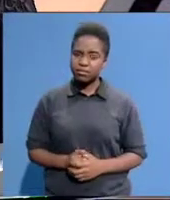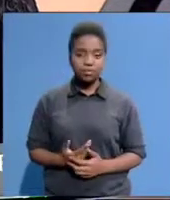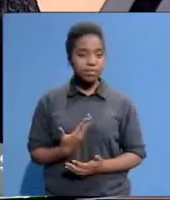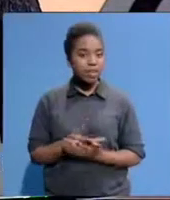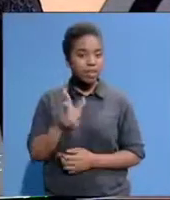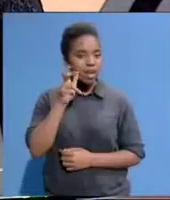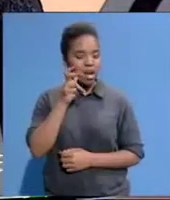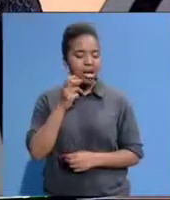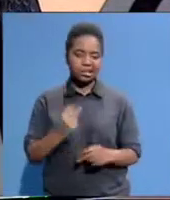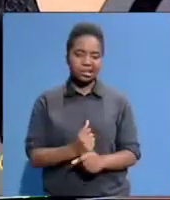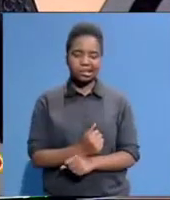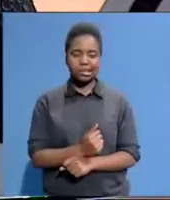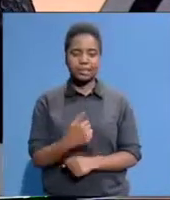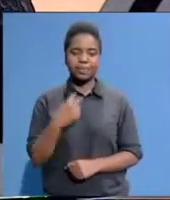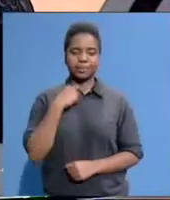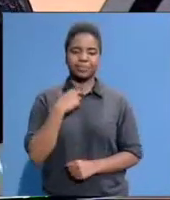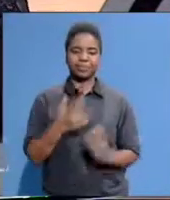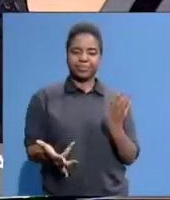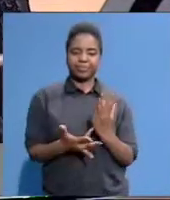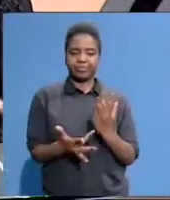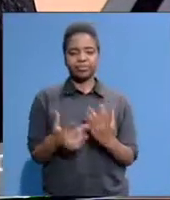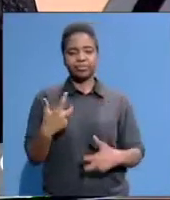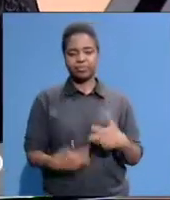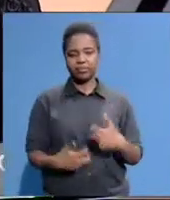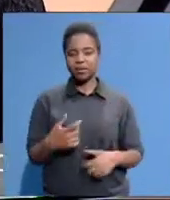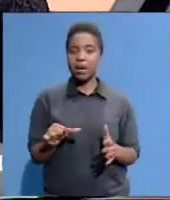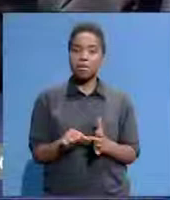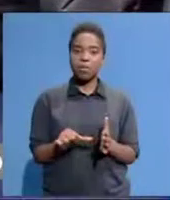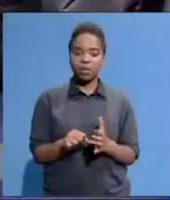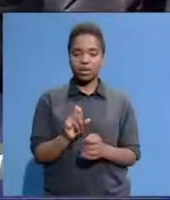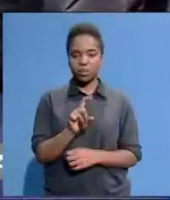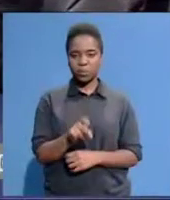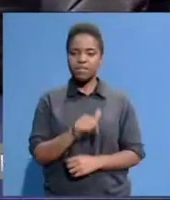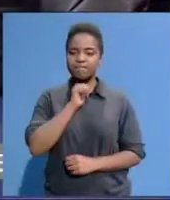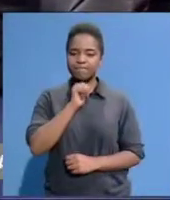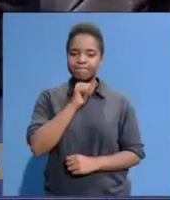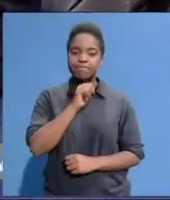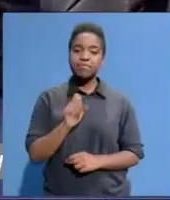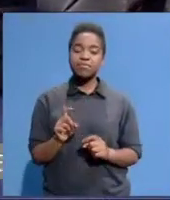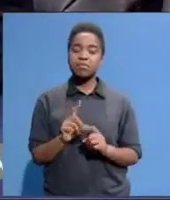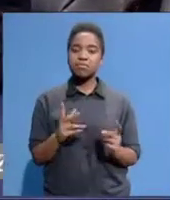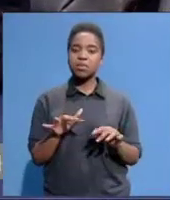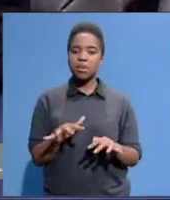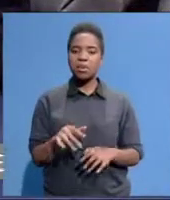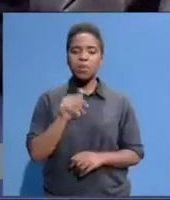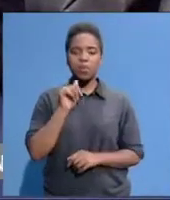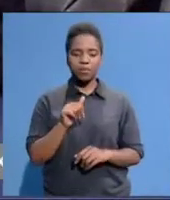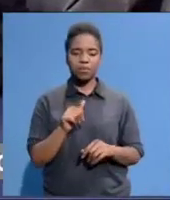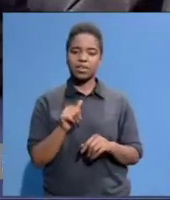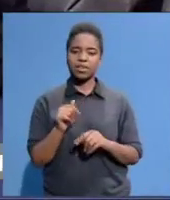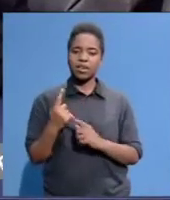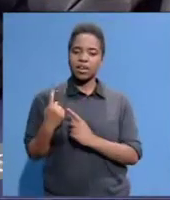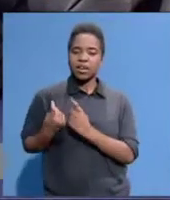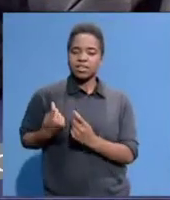Zimkhitha, ingathi simlahlile. I think we've lost the connection with a very important question indeed. A lot of people asking, when it comes to our